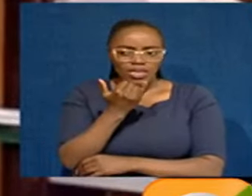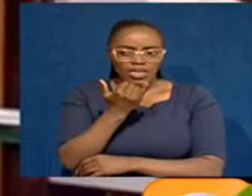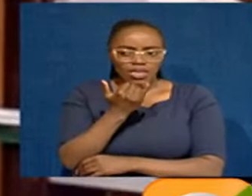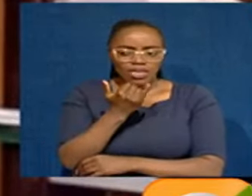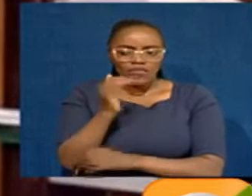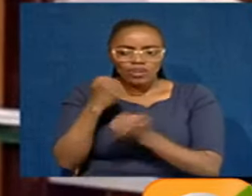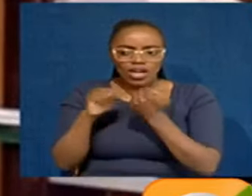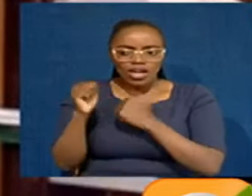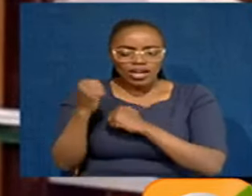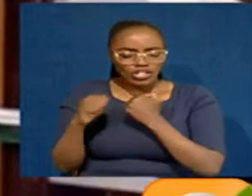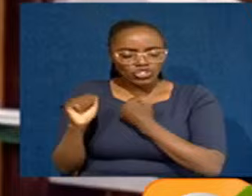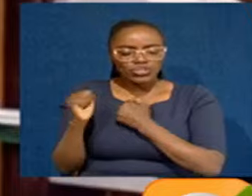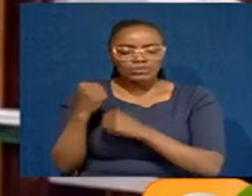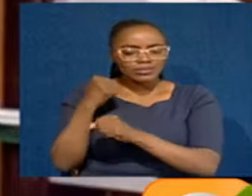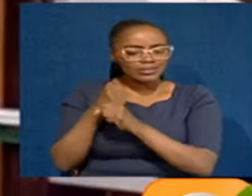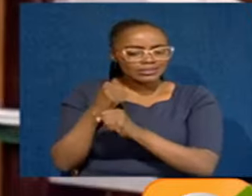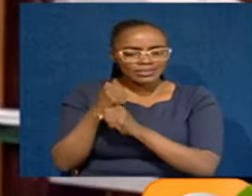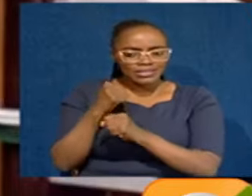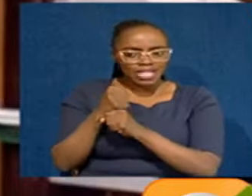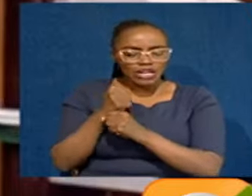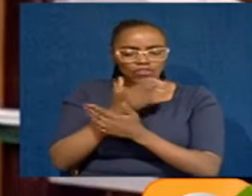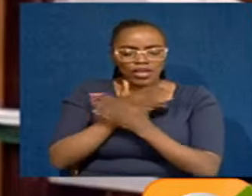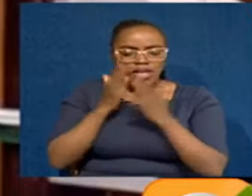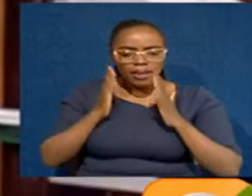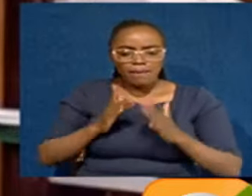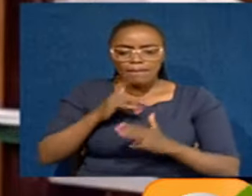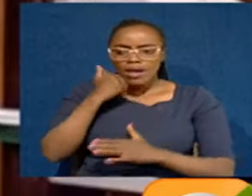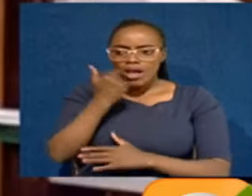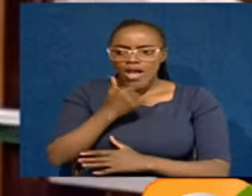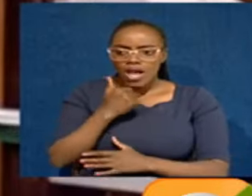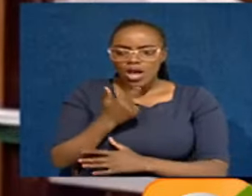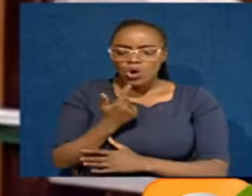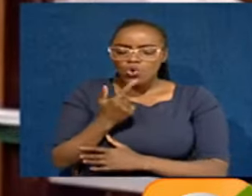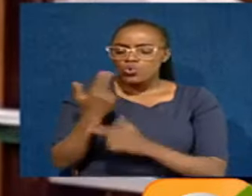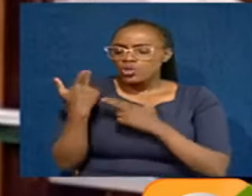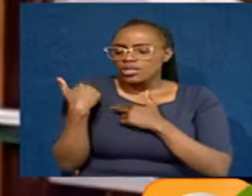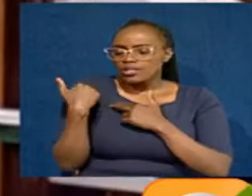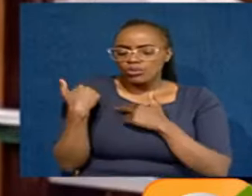actions not be taken for a person who perpetuates these violations?